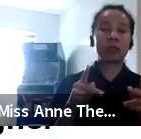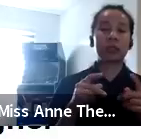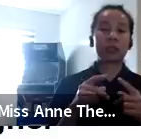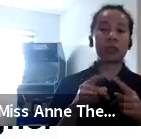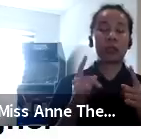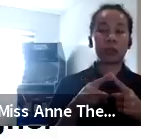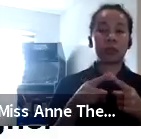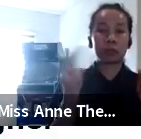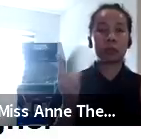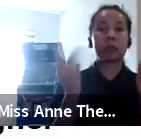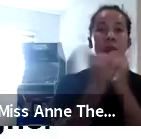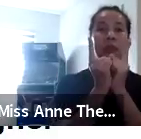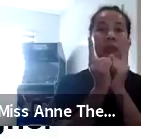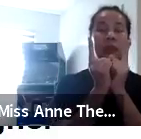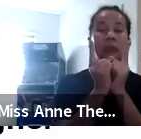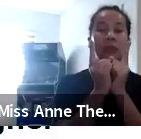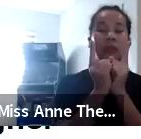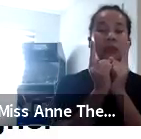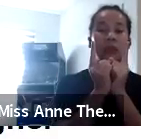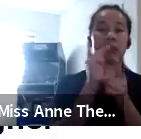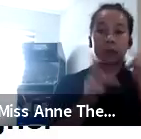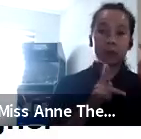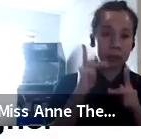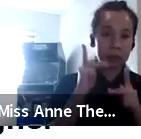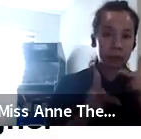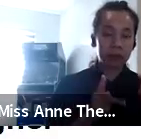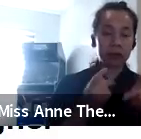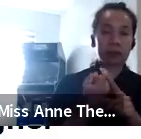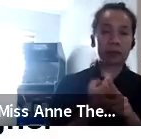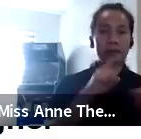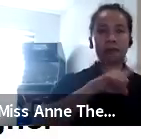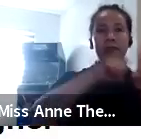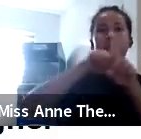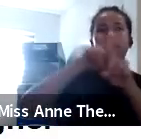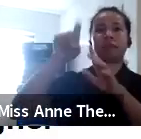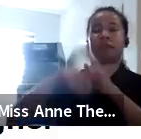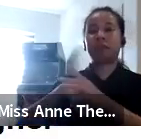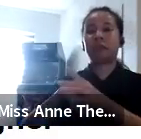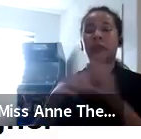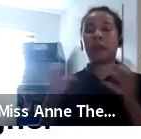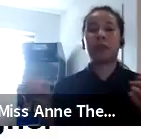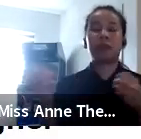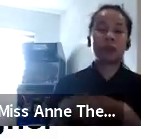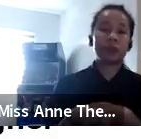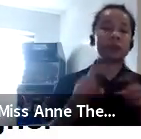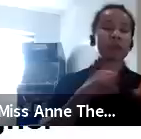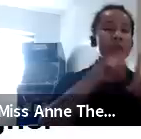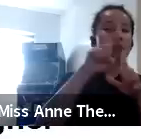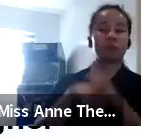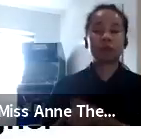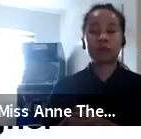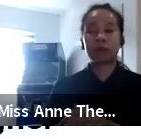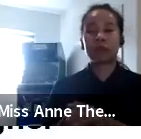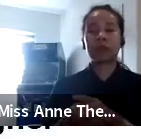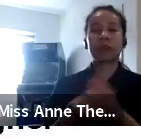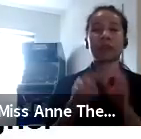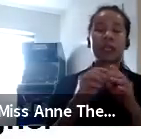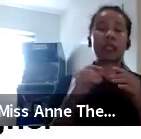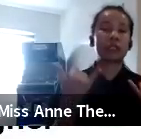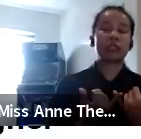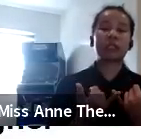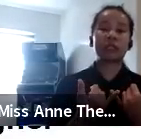meet people from different offices and different sectors, not only